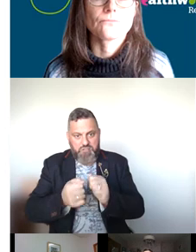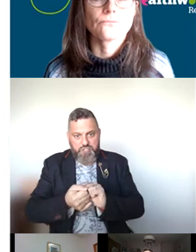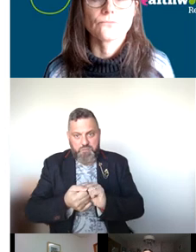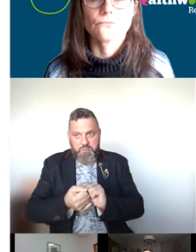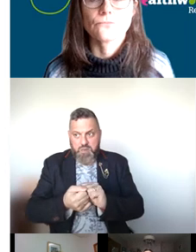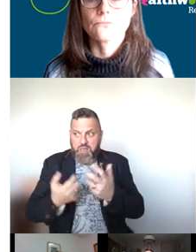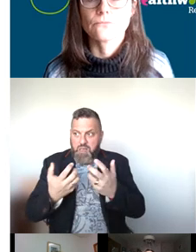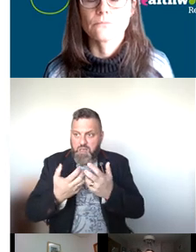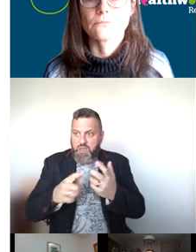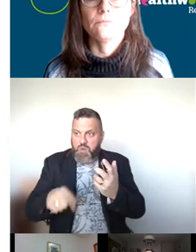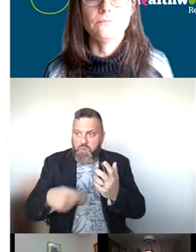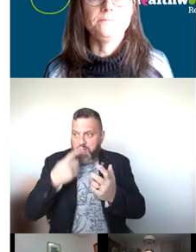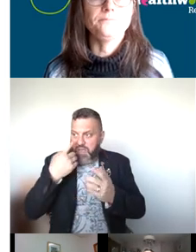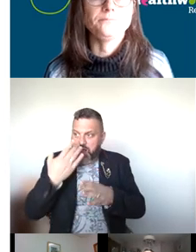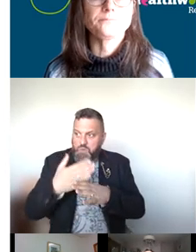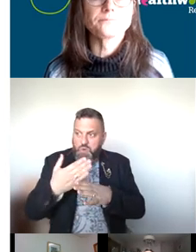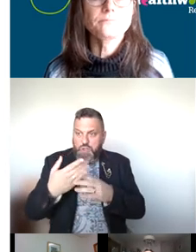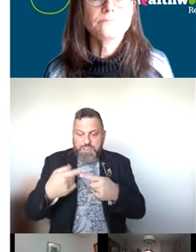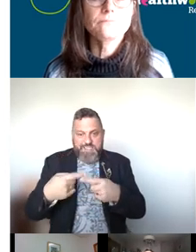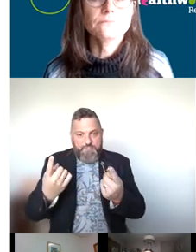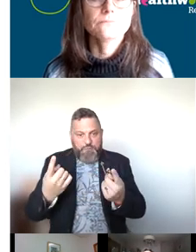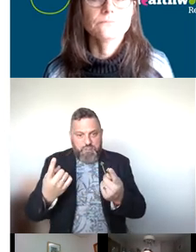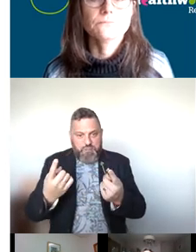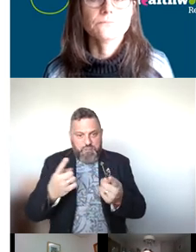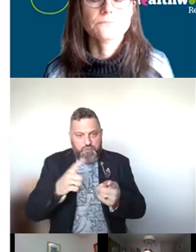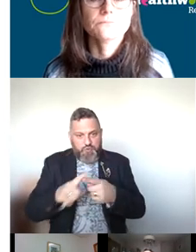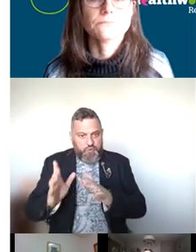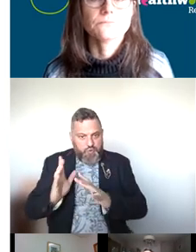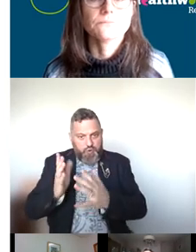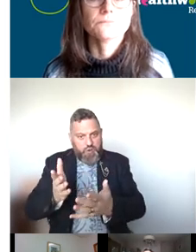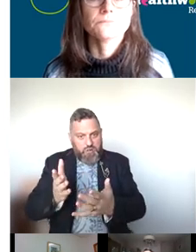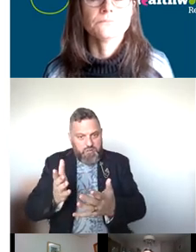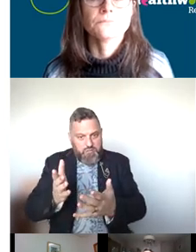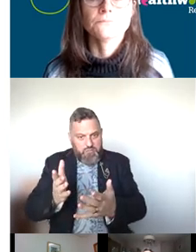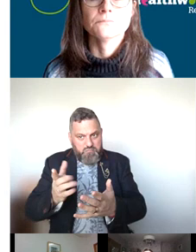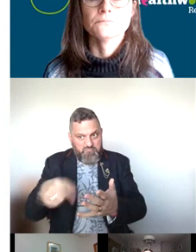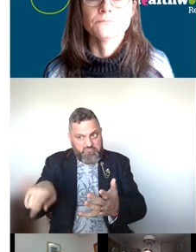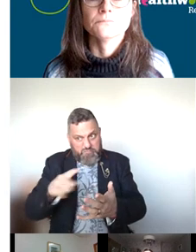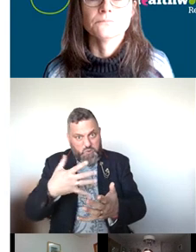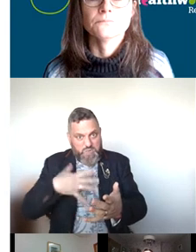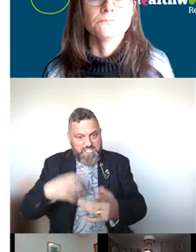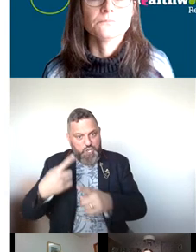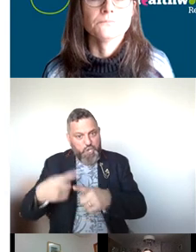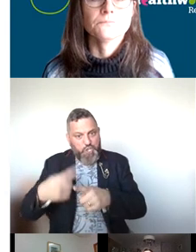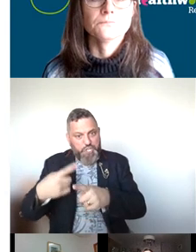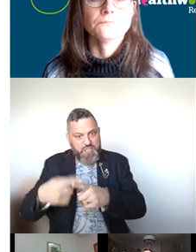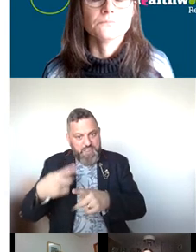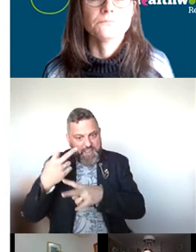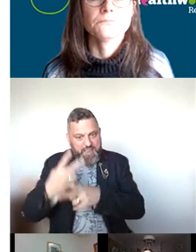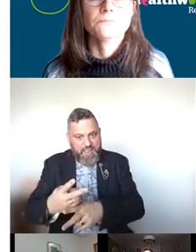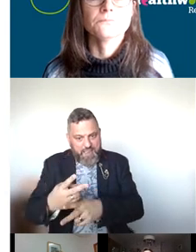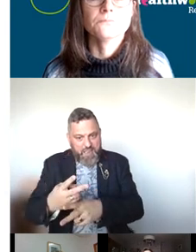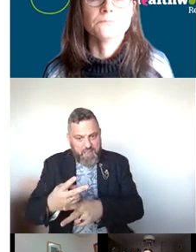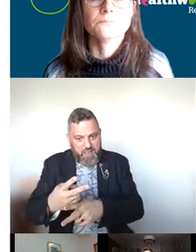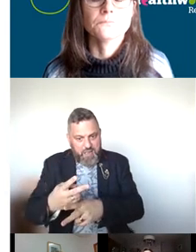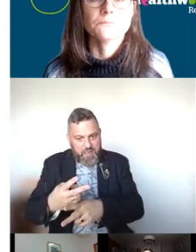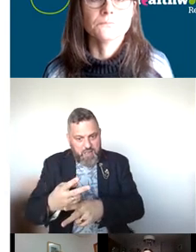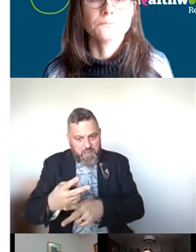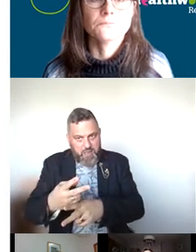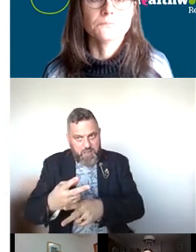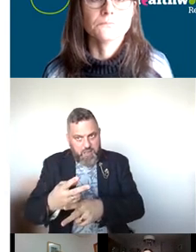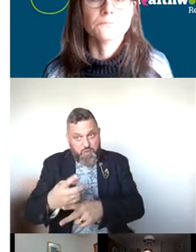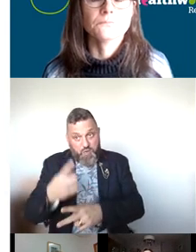how we can work differently to provide support, particularly for those people that do need urgent care support. So that is very